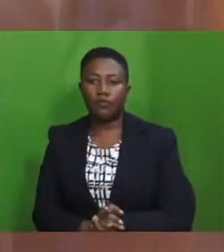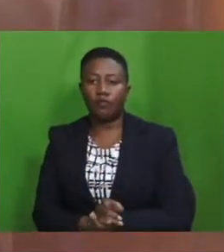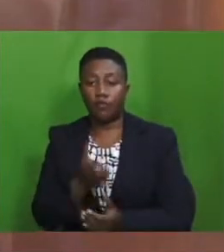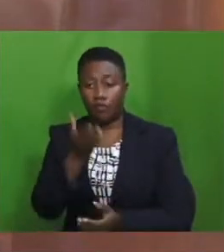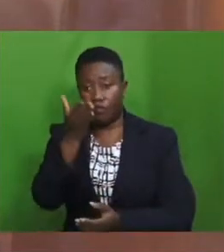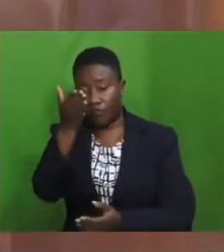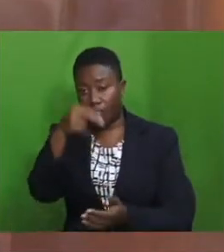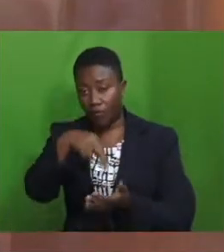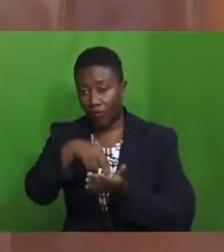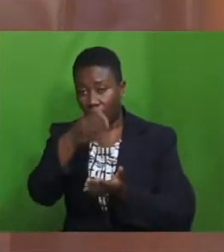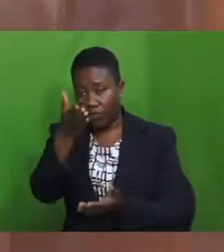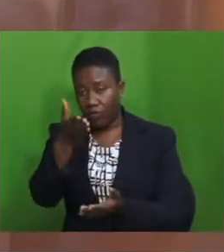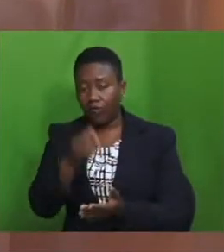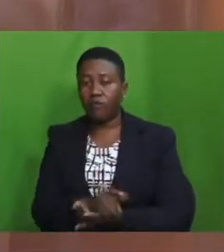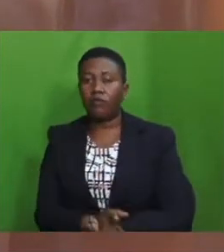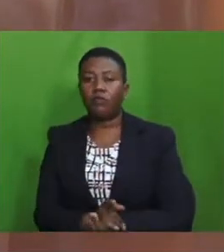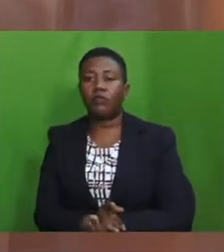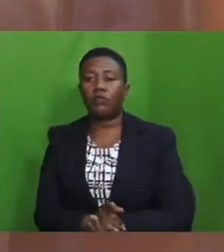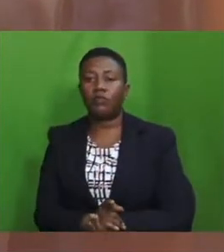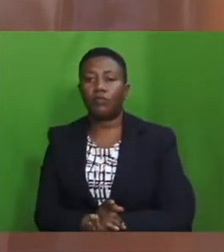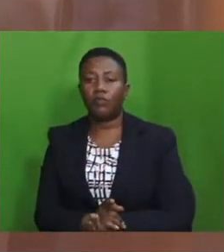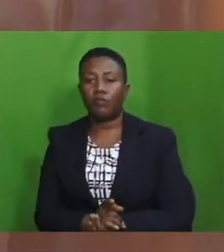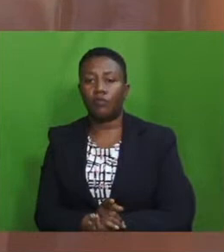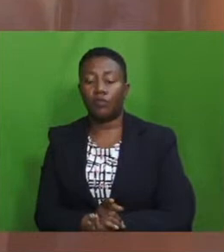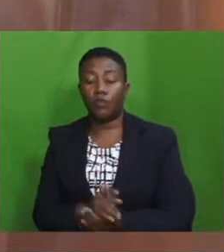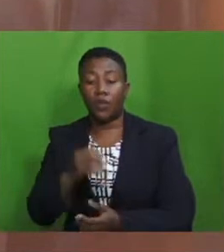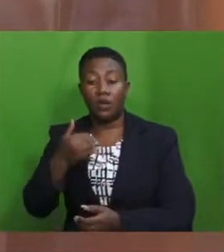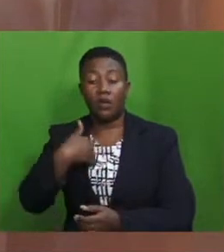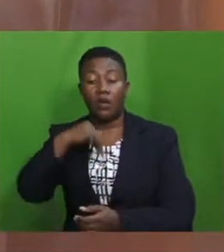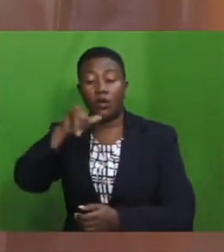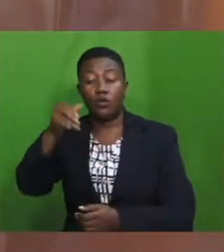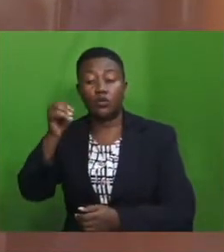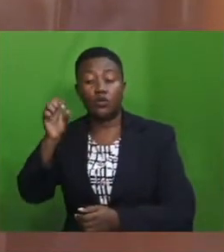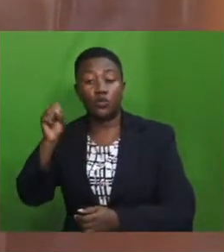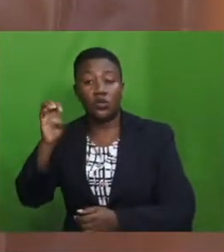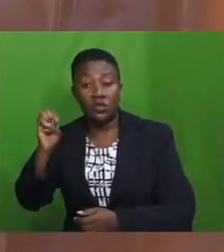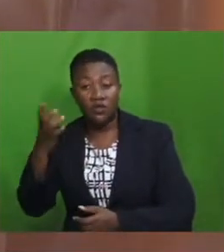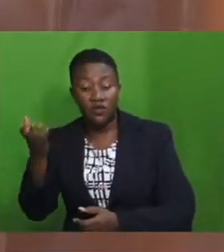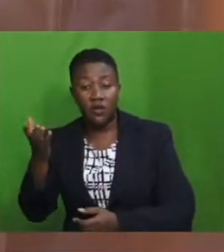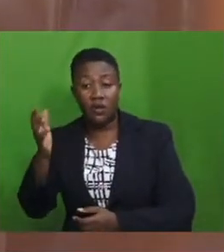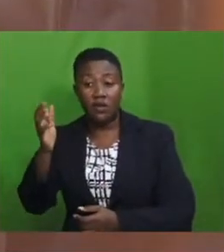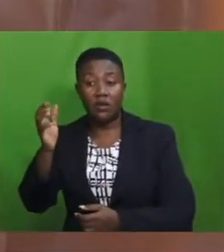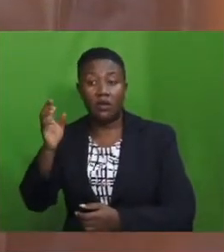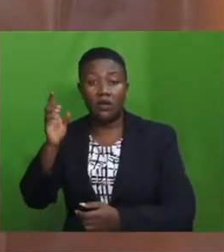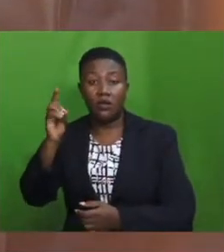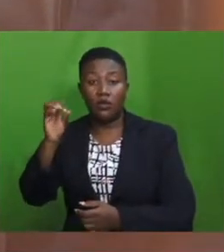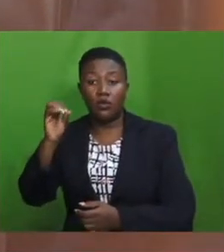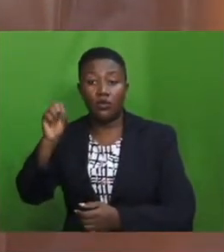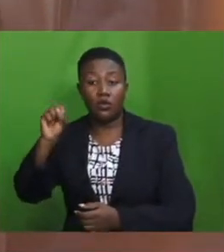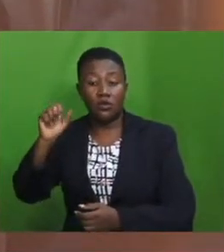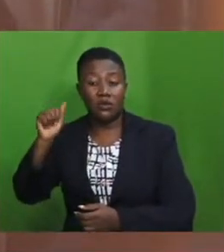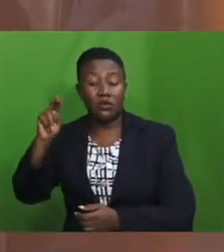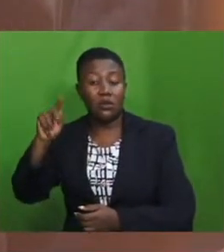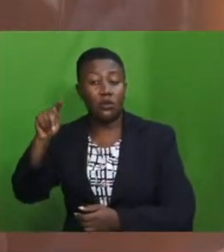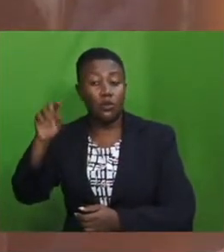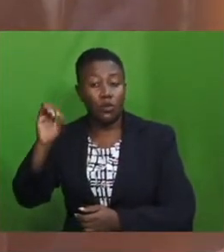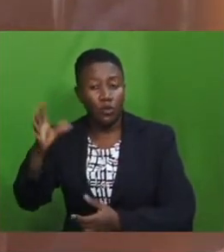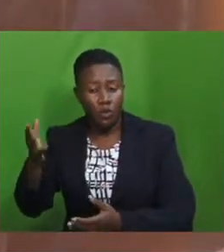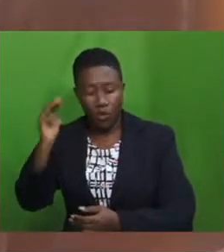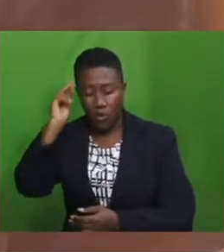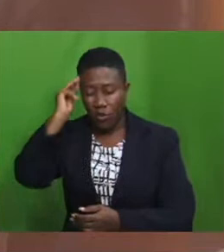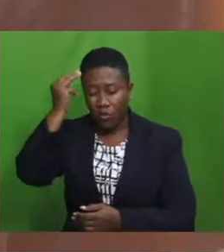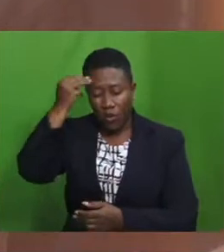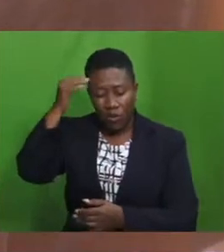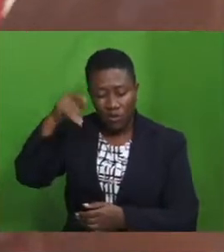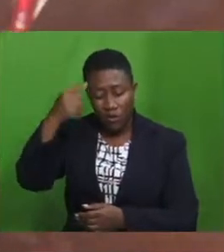His Excellency Joe Ernesto dos Santos, Minister of National